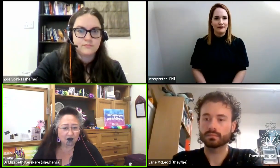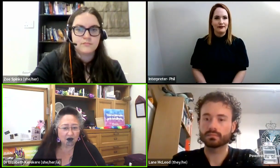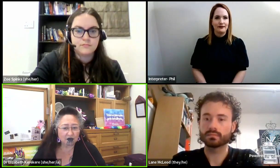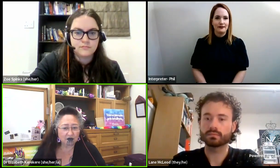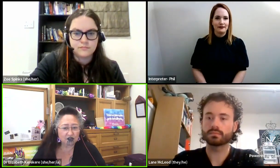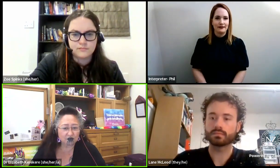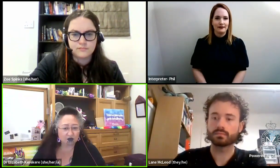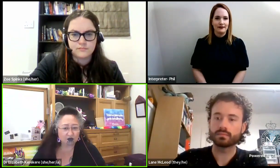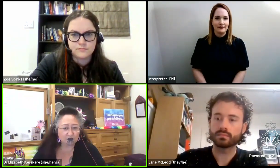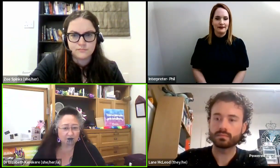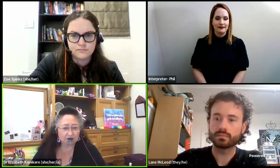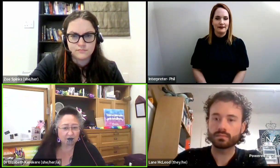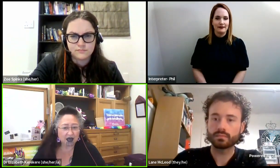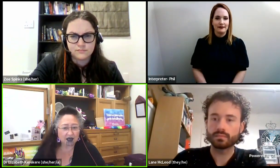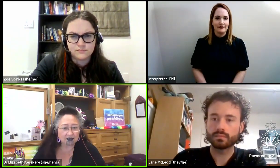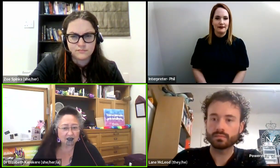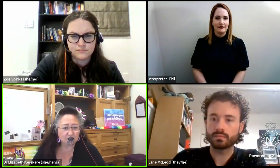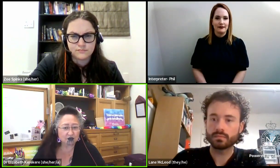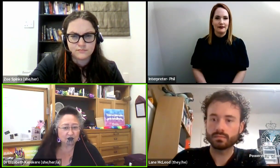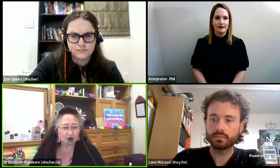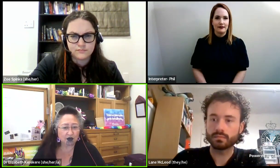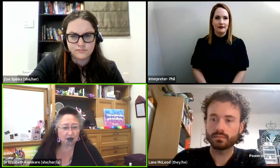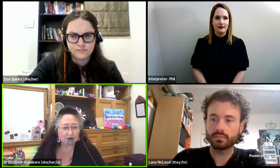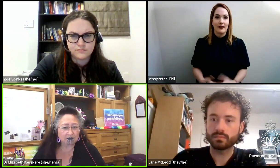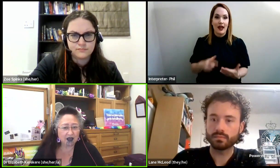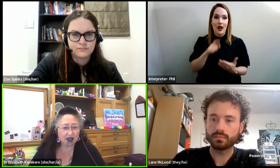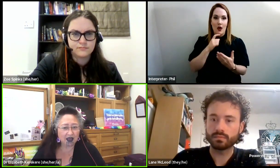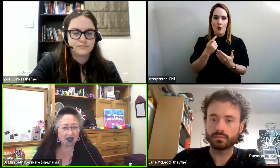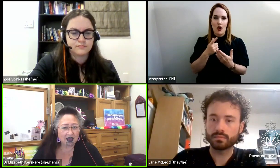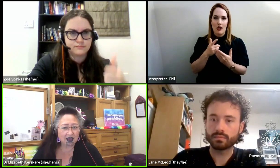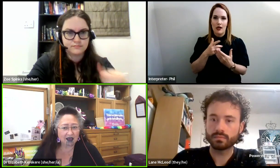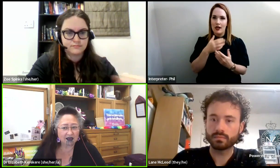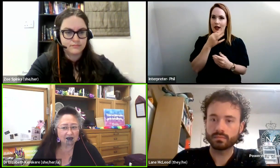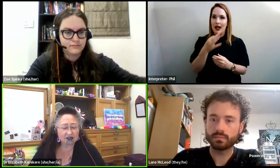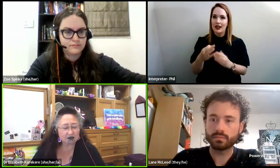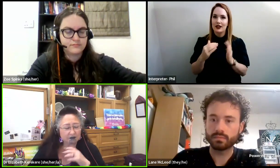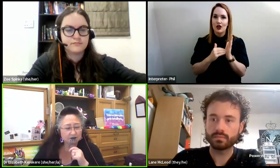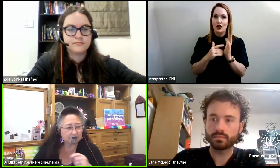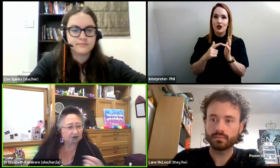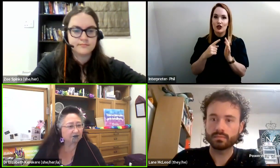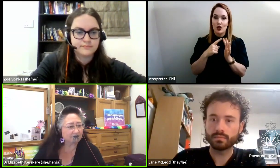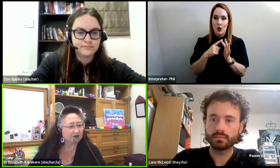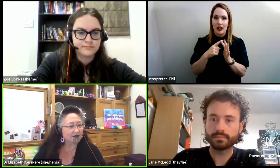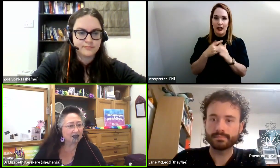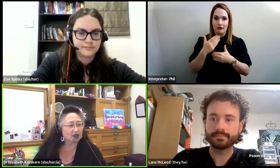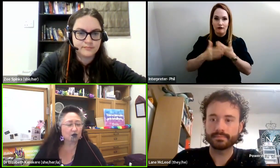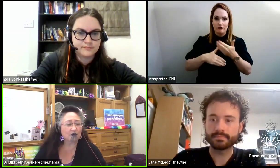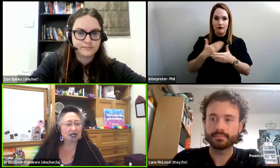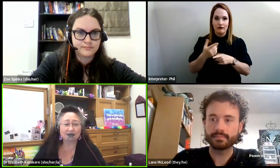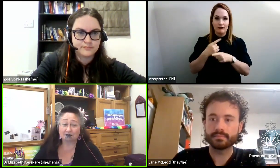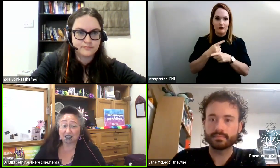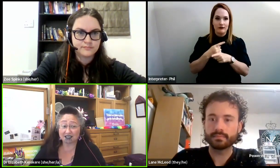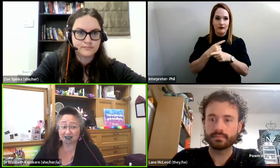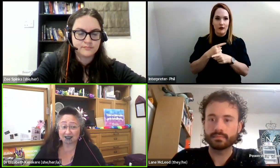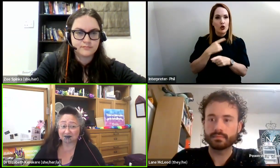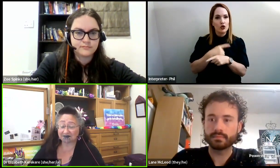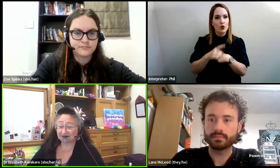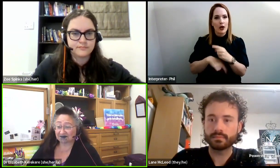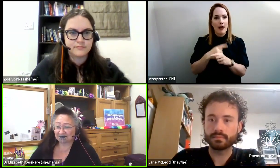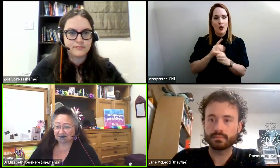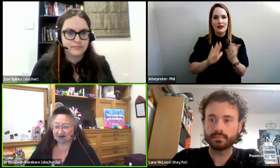So I'm going to pass to Zoe and talk about